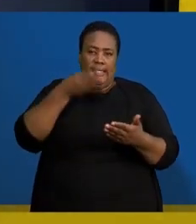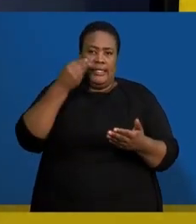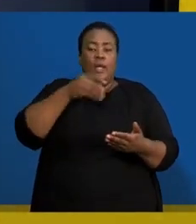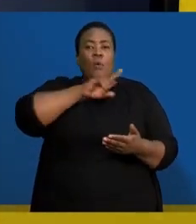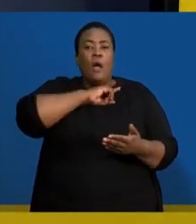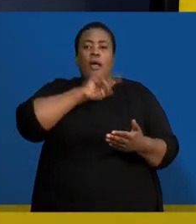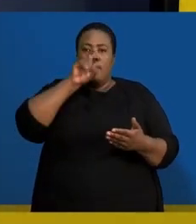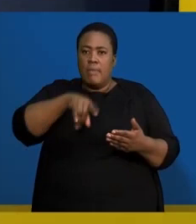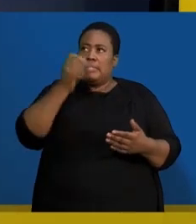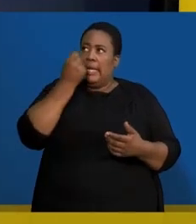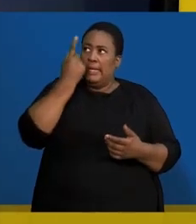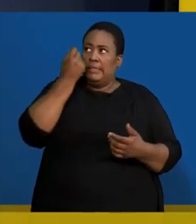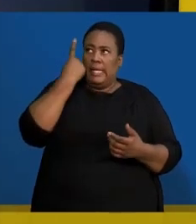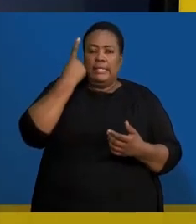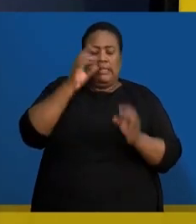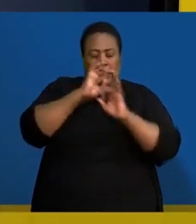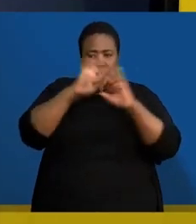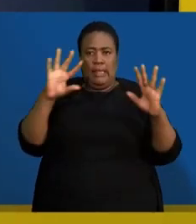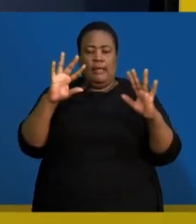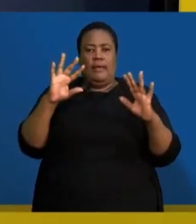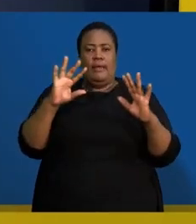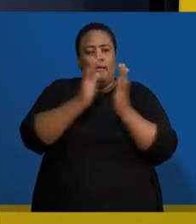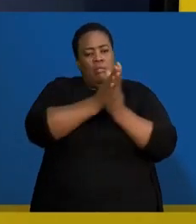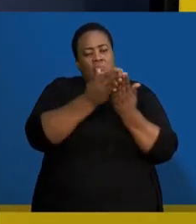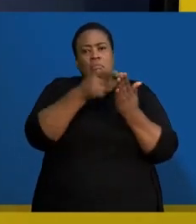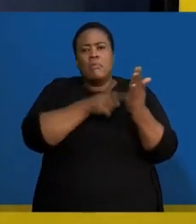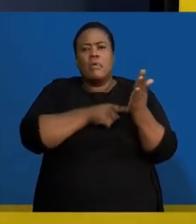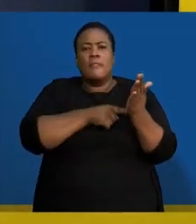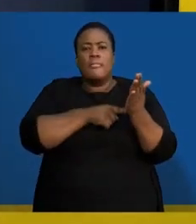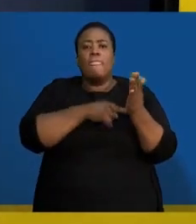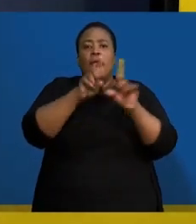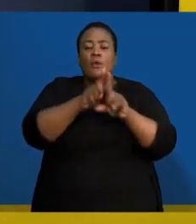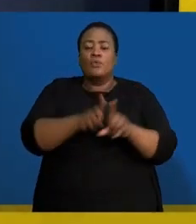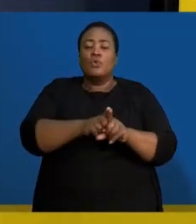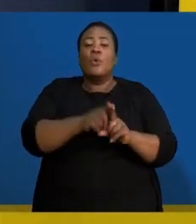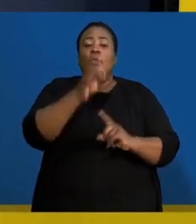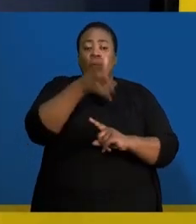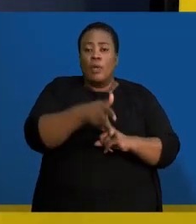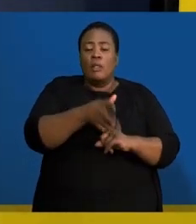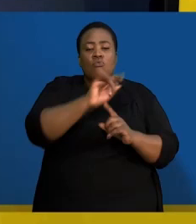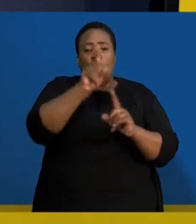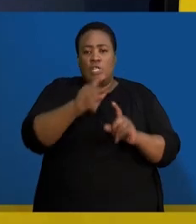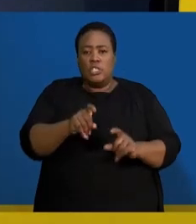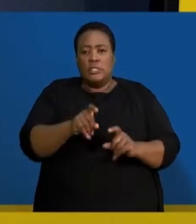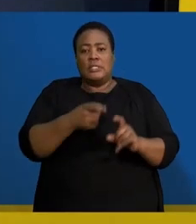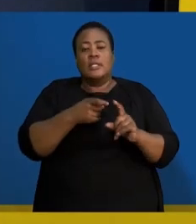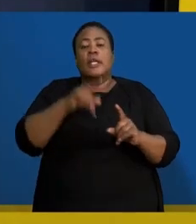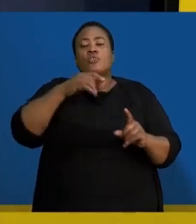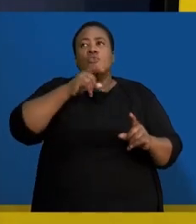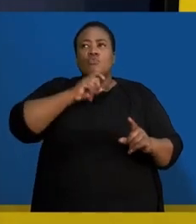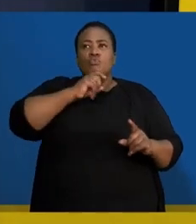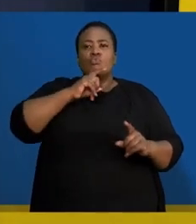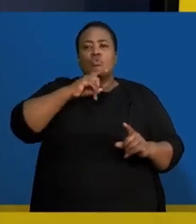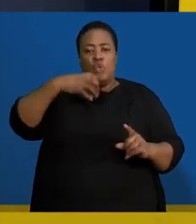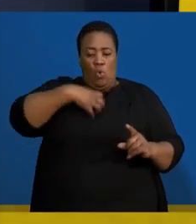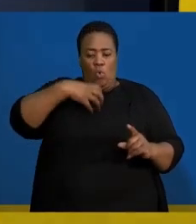to understand those sources in context. And also, there will be questions that require you to use your own knowledge.